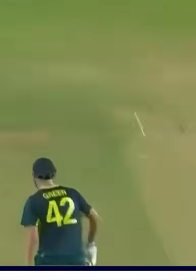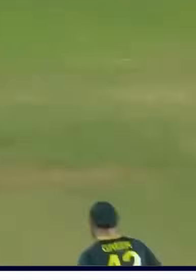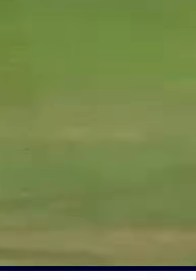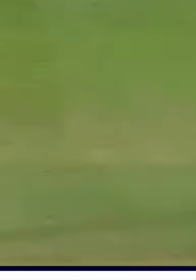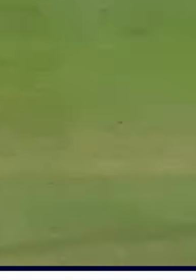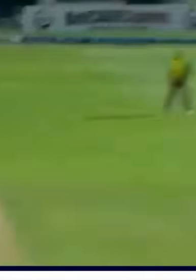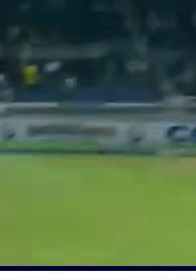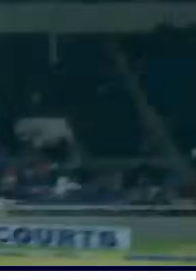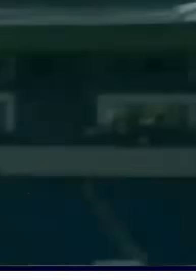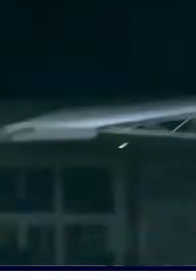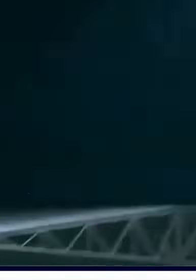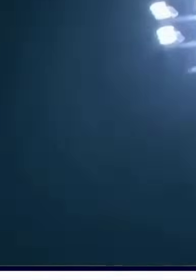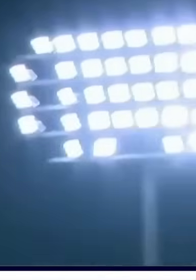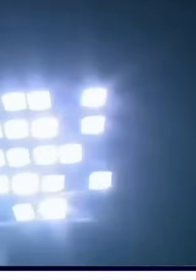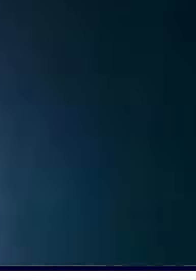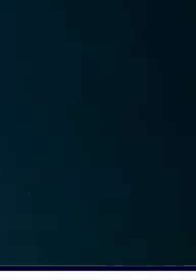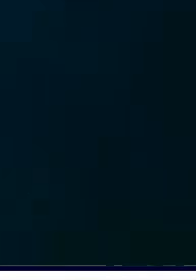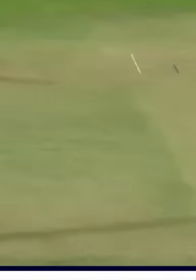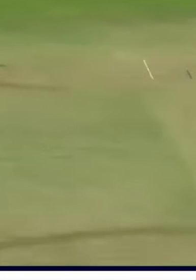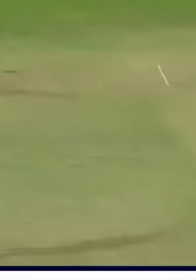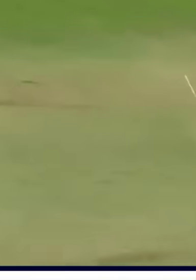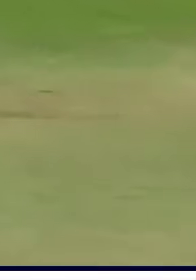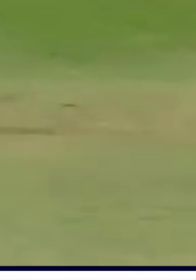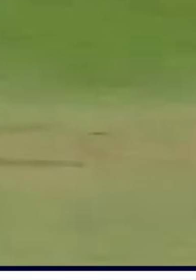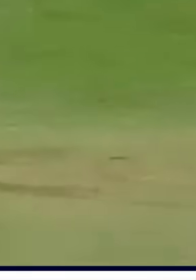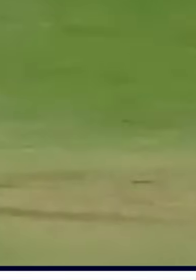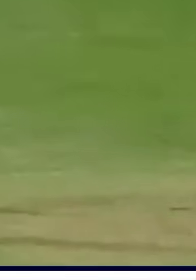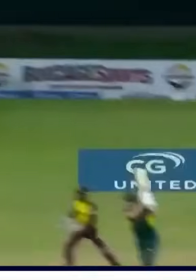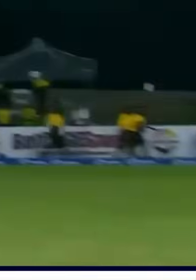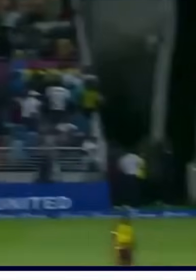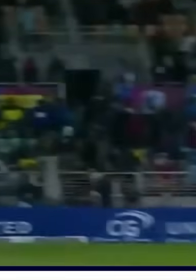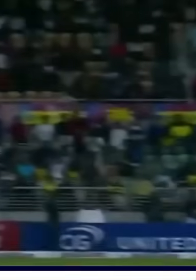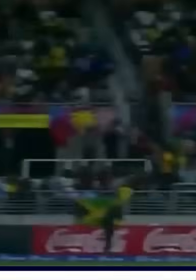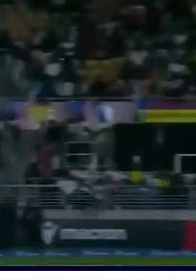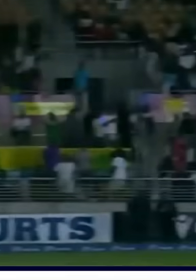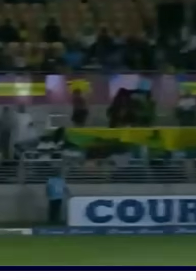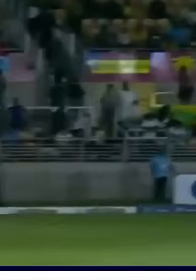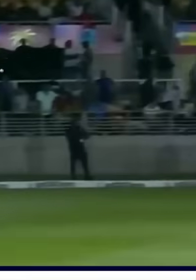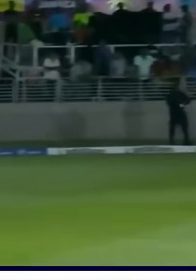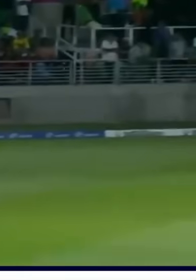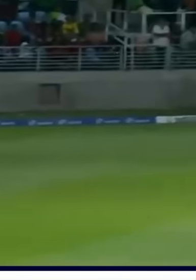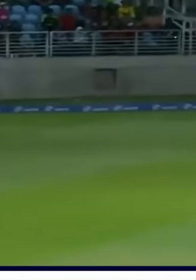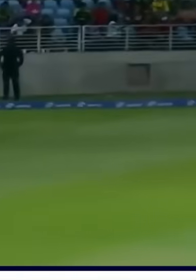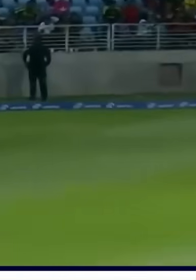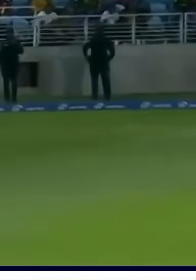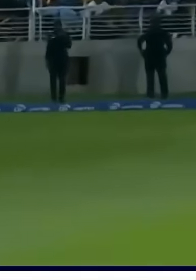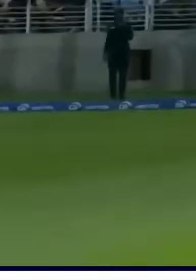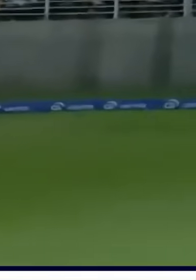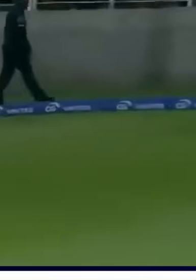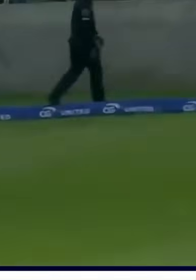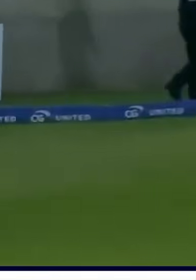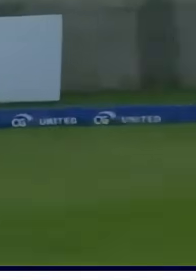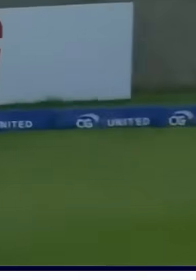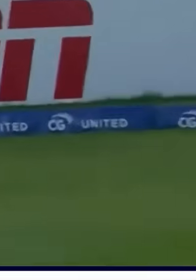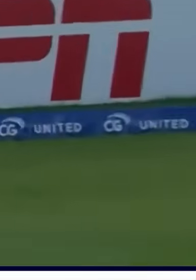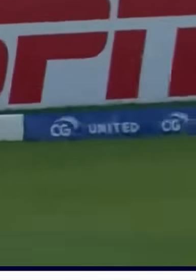the Windies find themselves in a must-win situation for the rest of the T20 series against